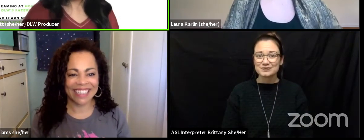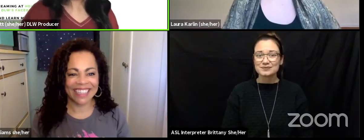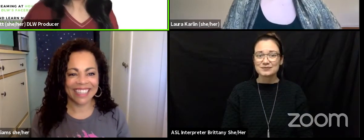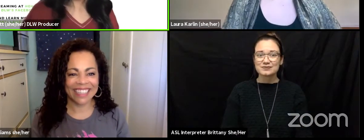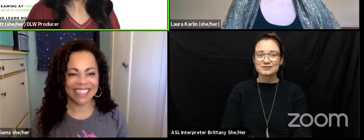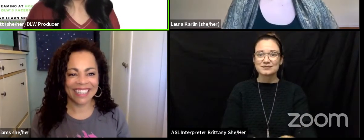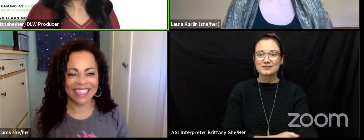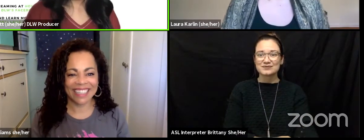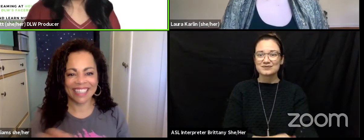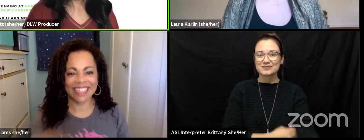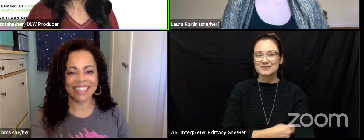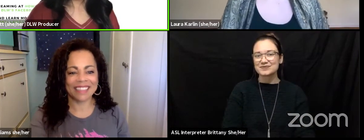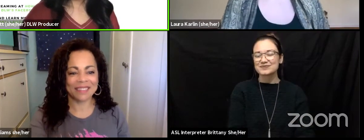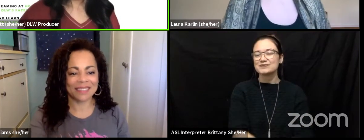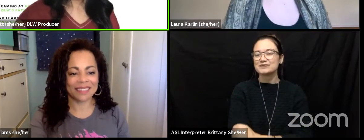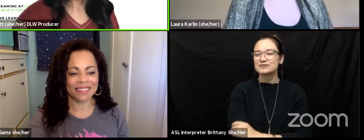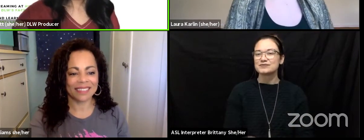Laura.